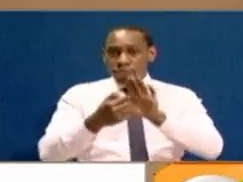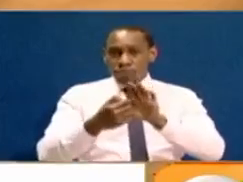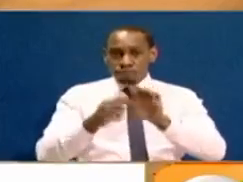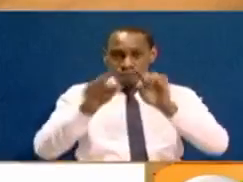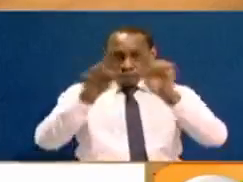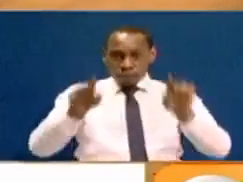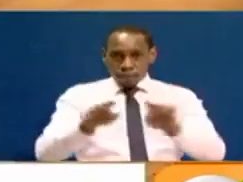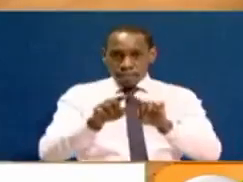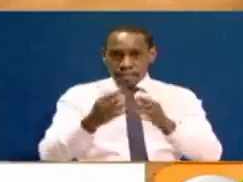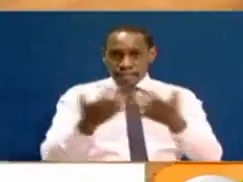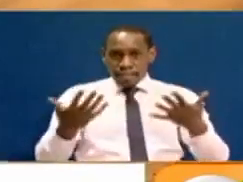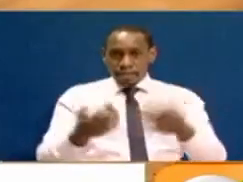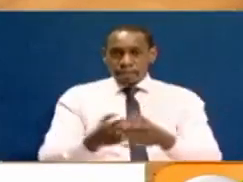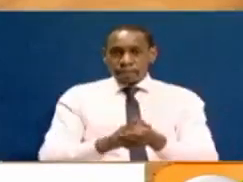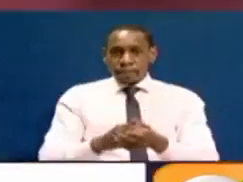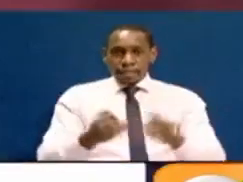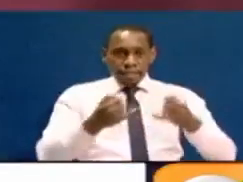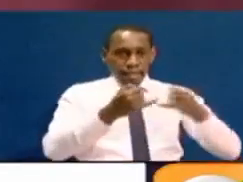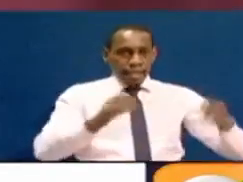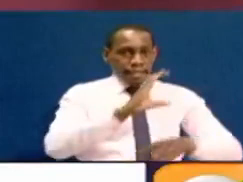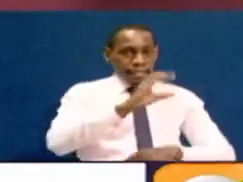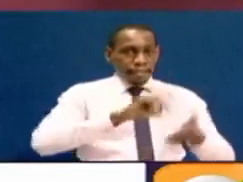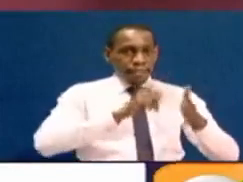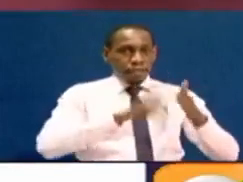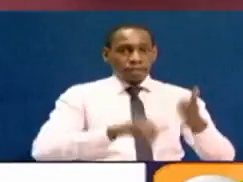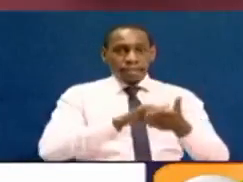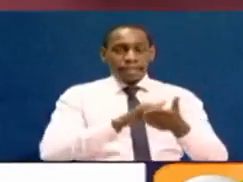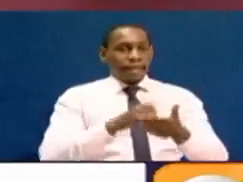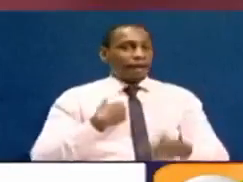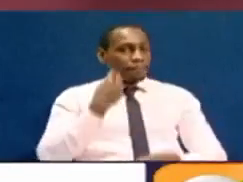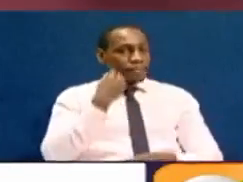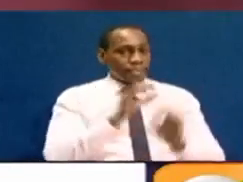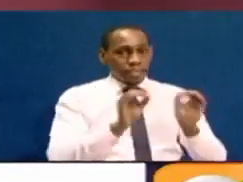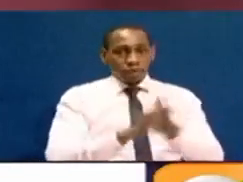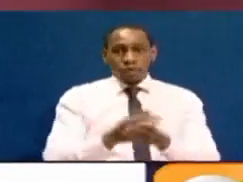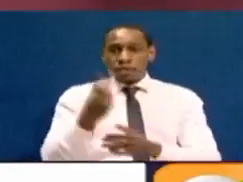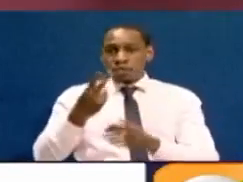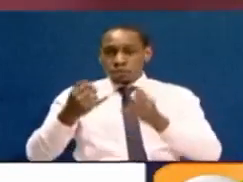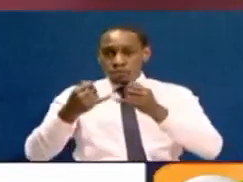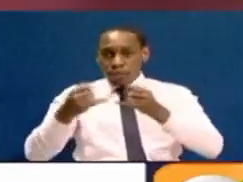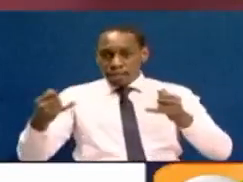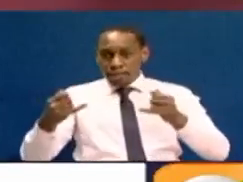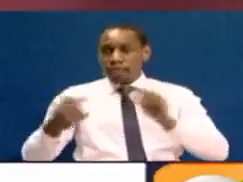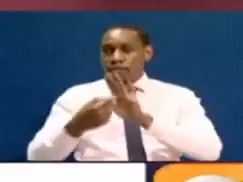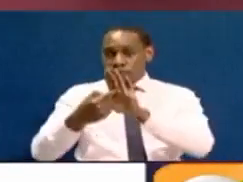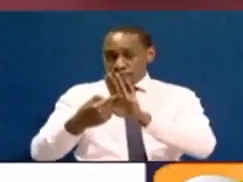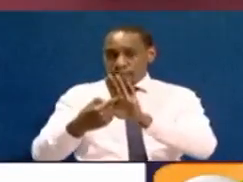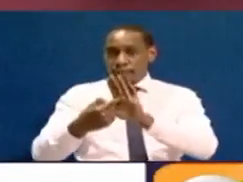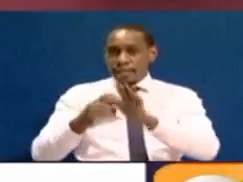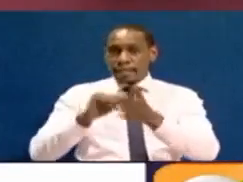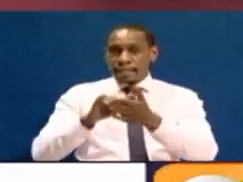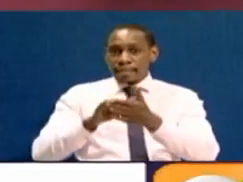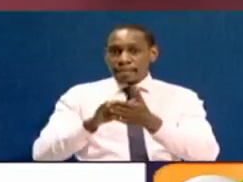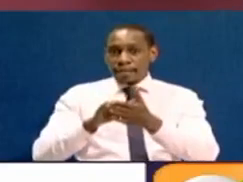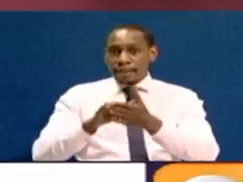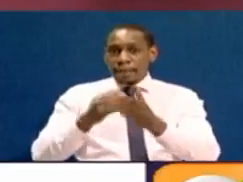of the kit. One line at letter C, meaning negative, while two lines appearing on the screen at